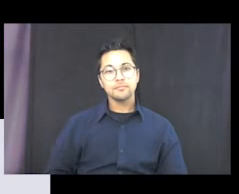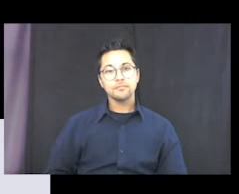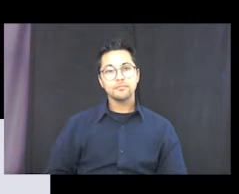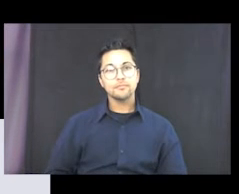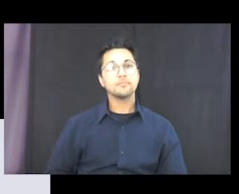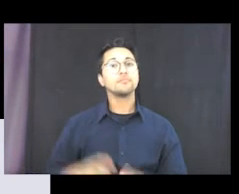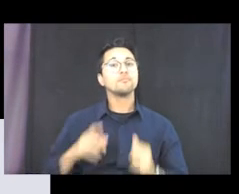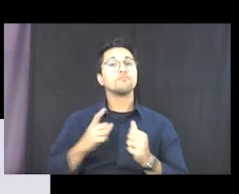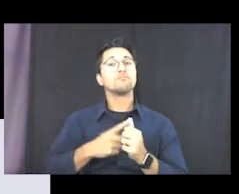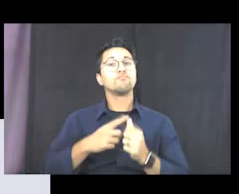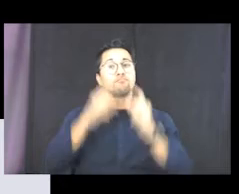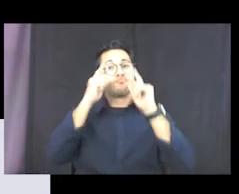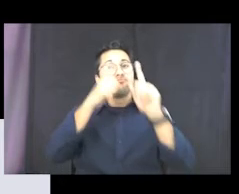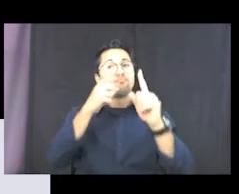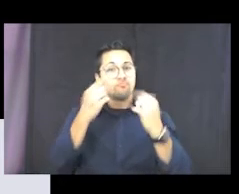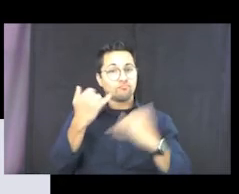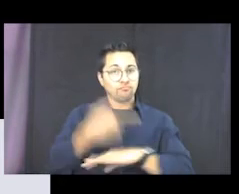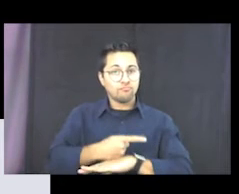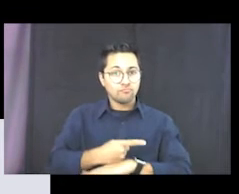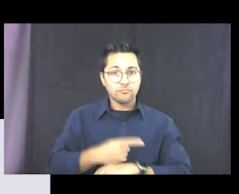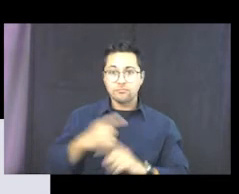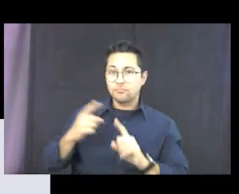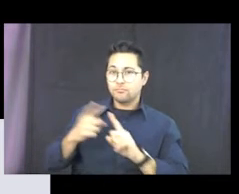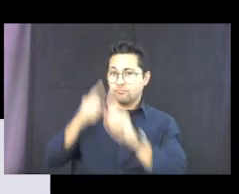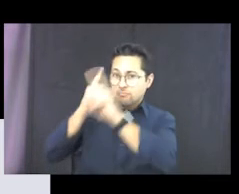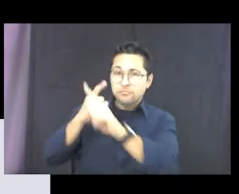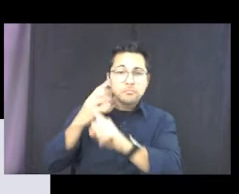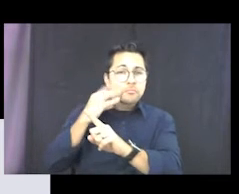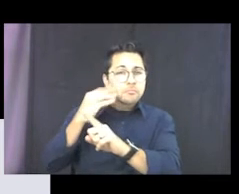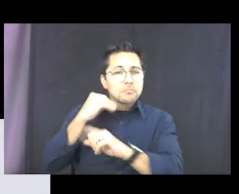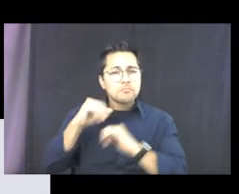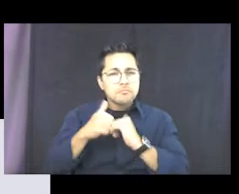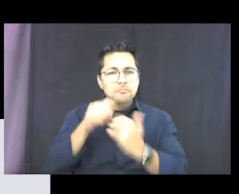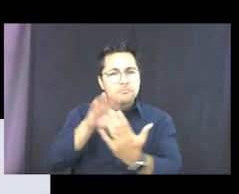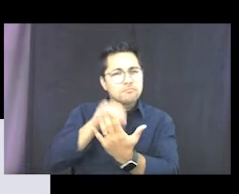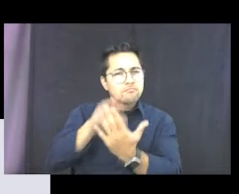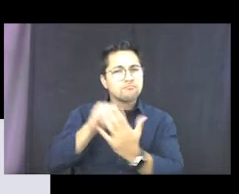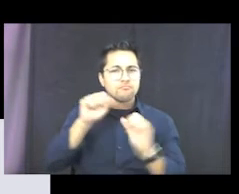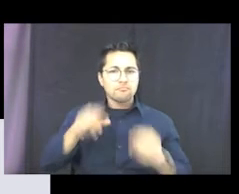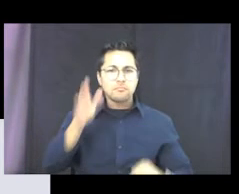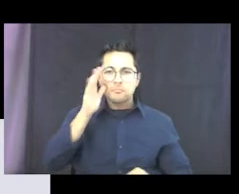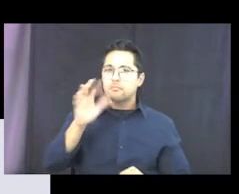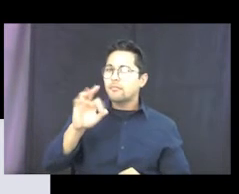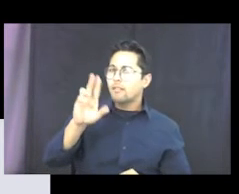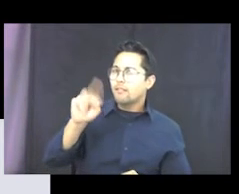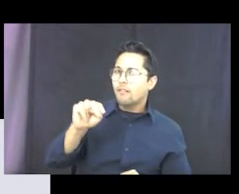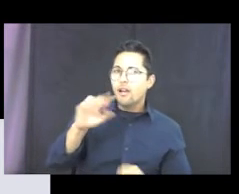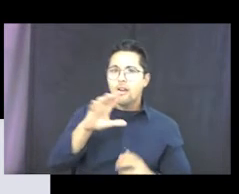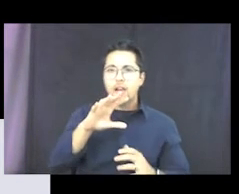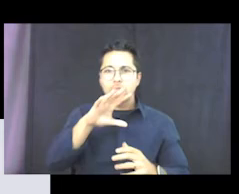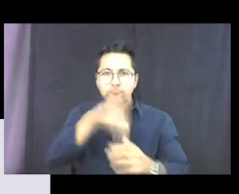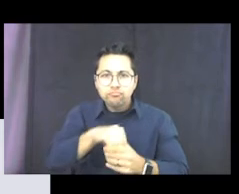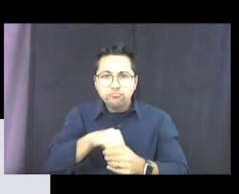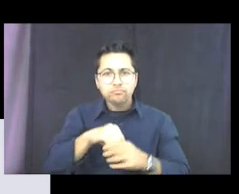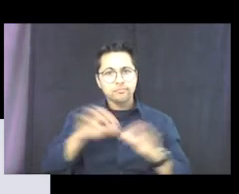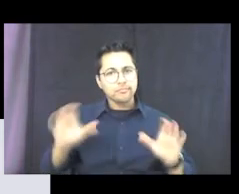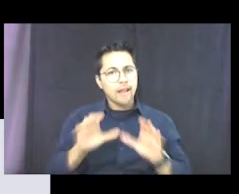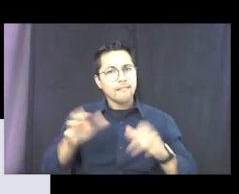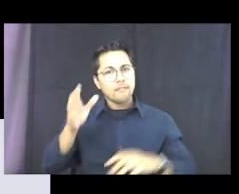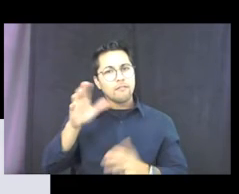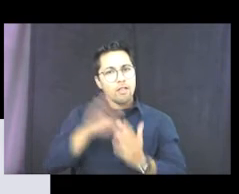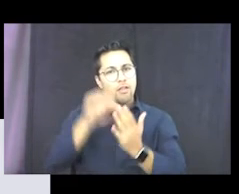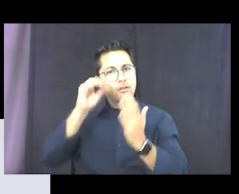Our first goal of today's session, goal number 1, is experience how learning can be fun and engaging as an active learner. We know